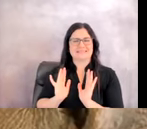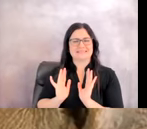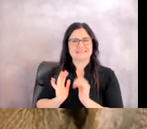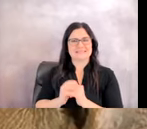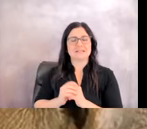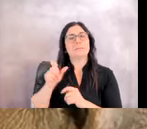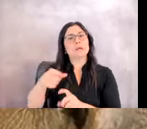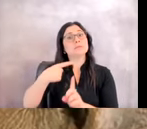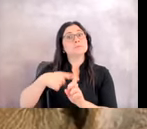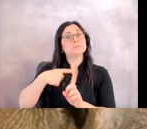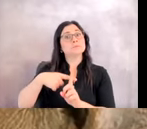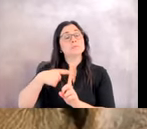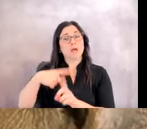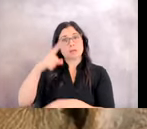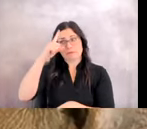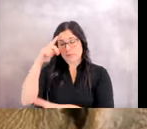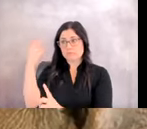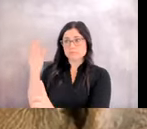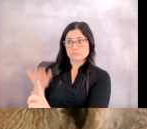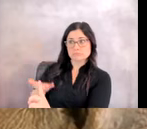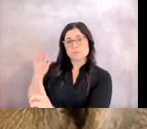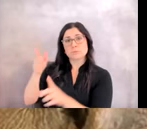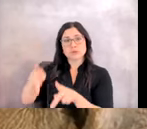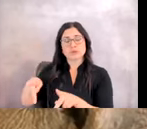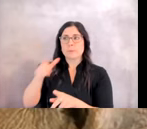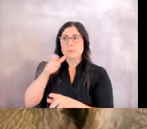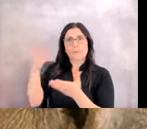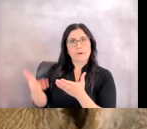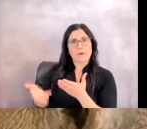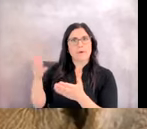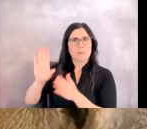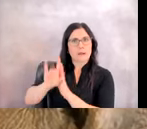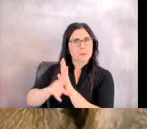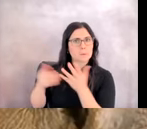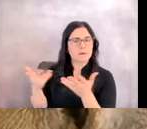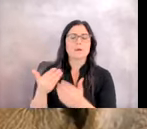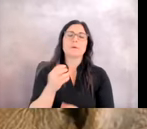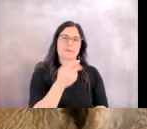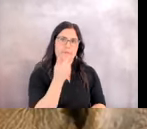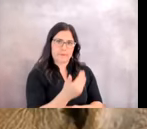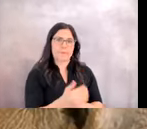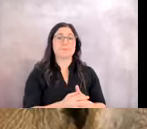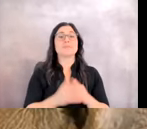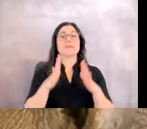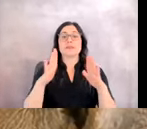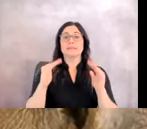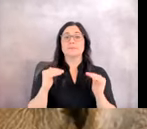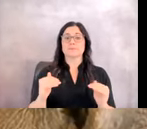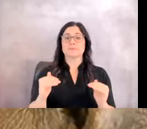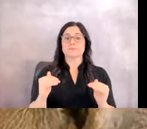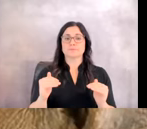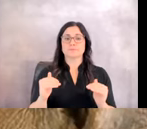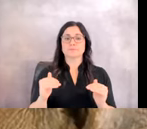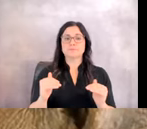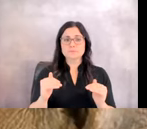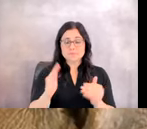a positive impact on that student. Okay, thank you. So this next one gets really